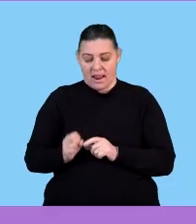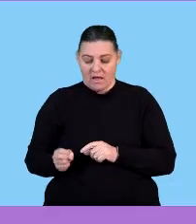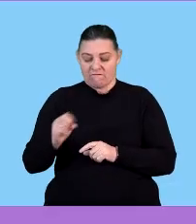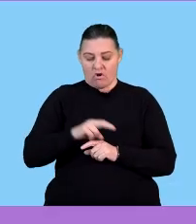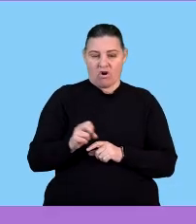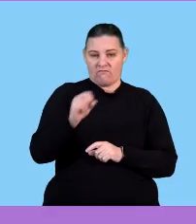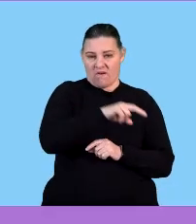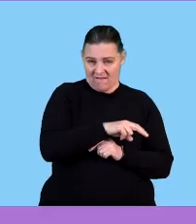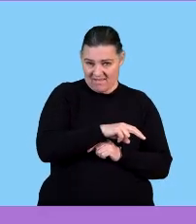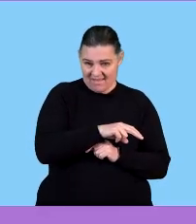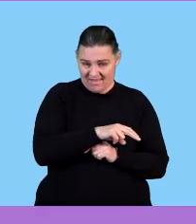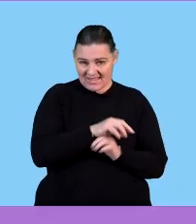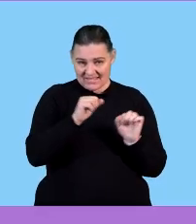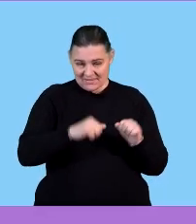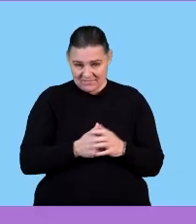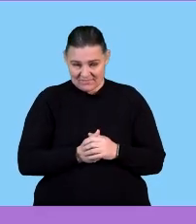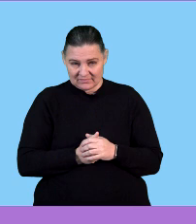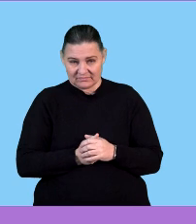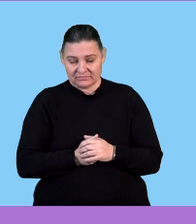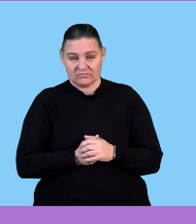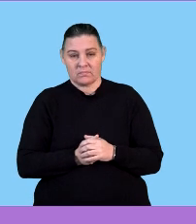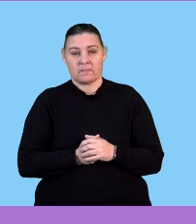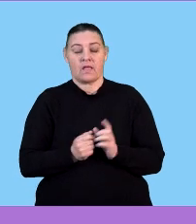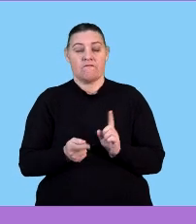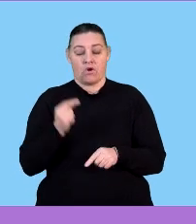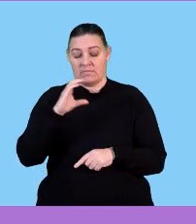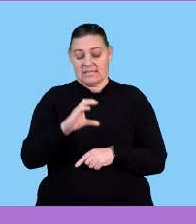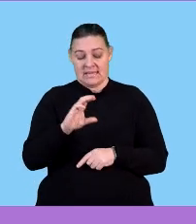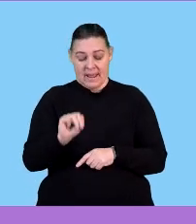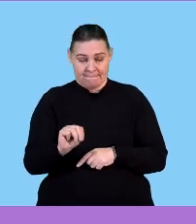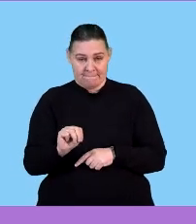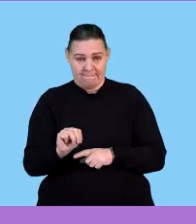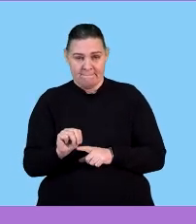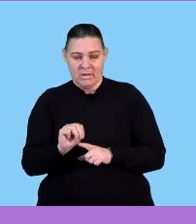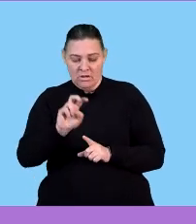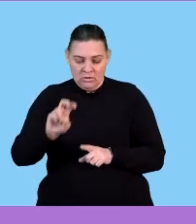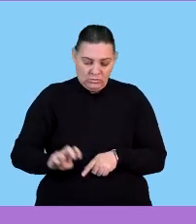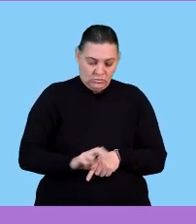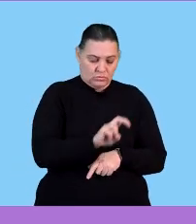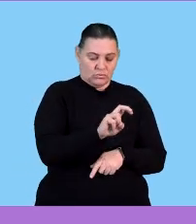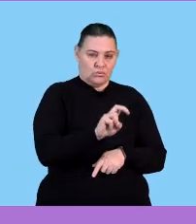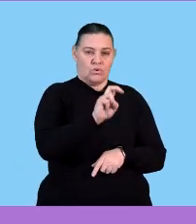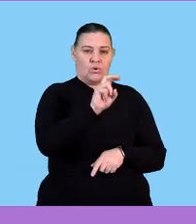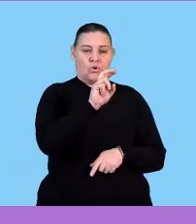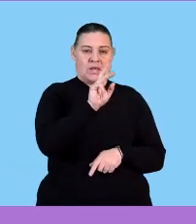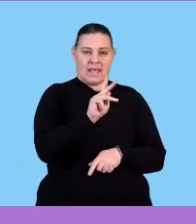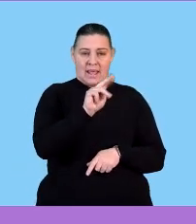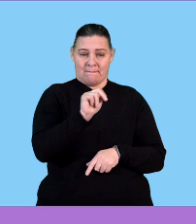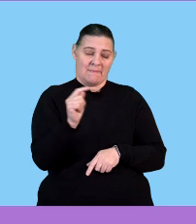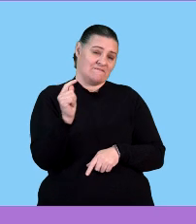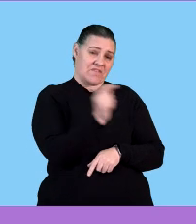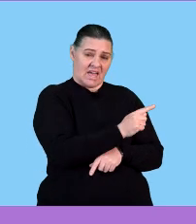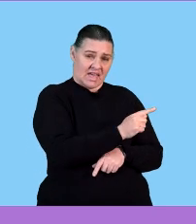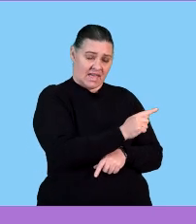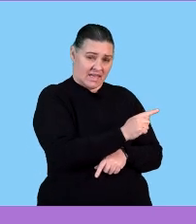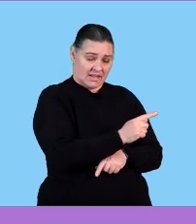leapfrog system. Let's try that one. So I'm traveling from centimeters here to kilometers all